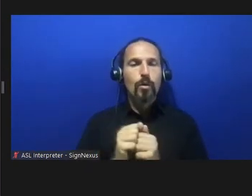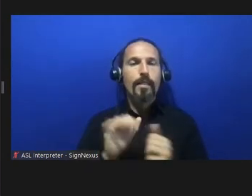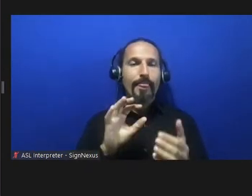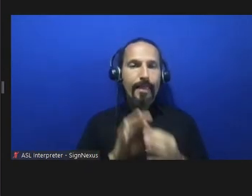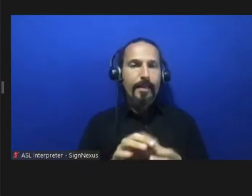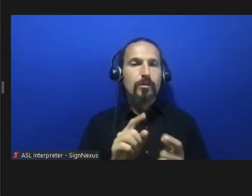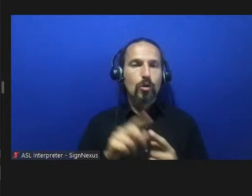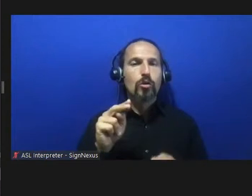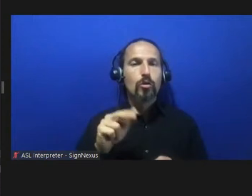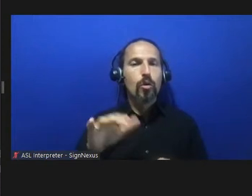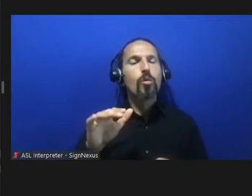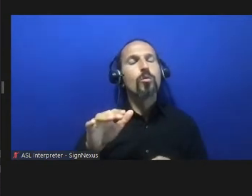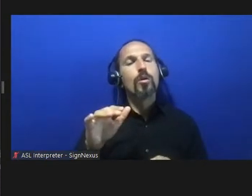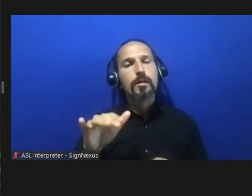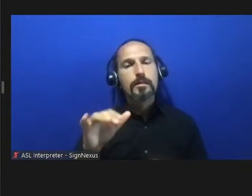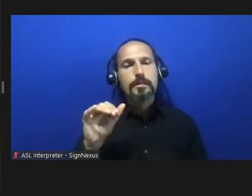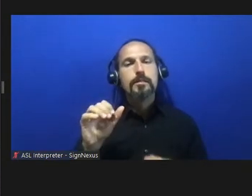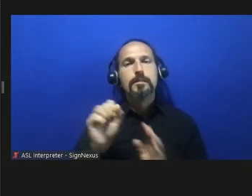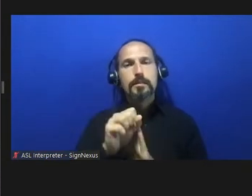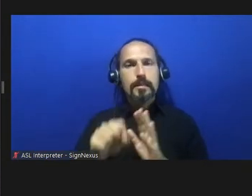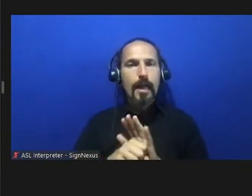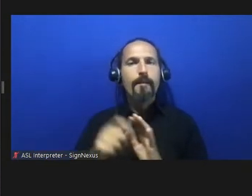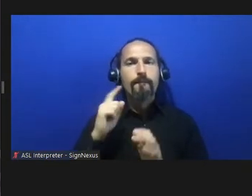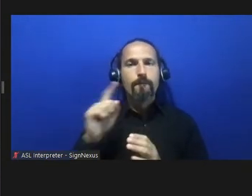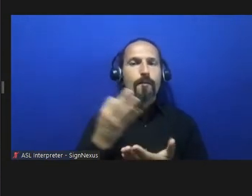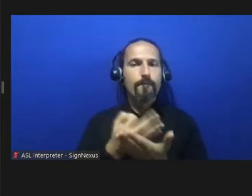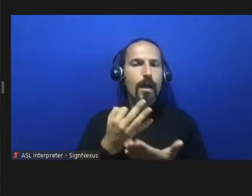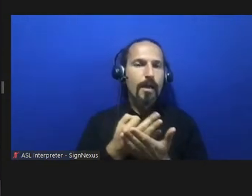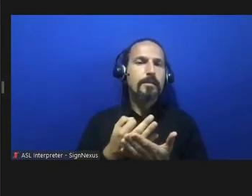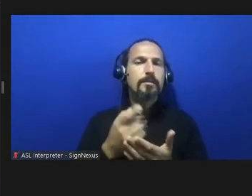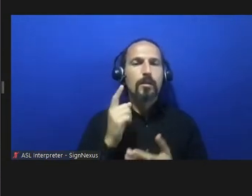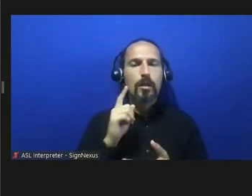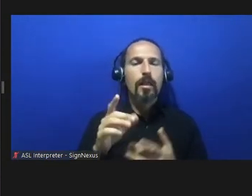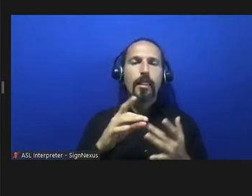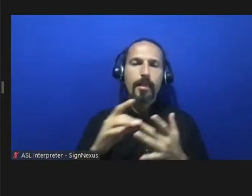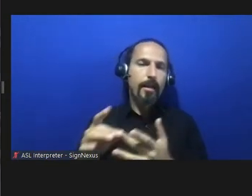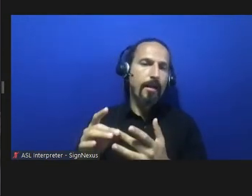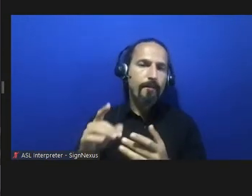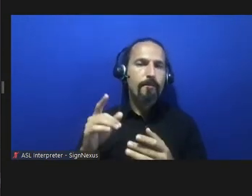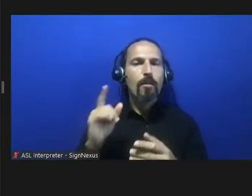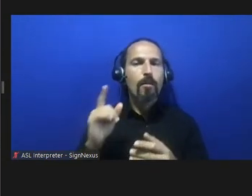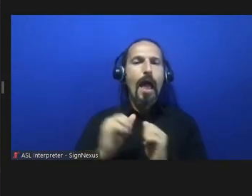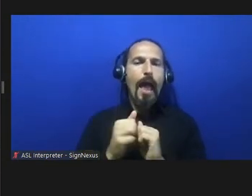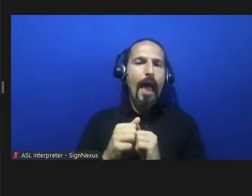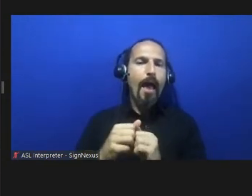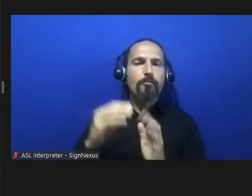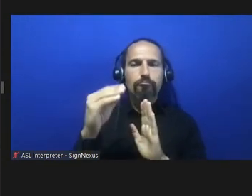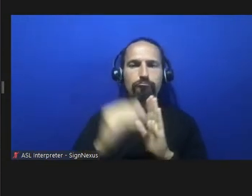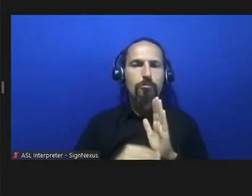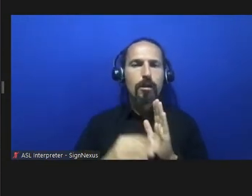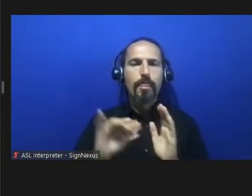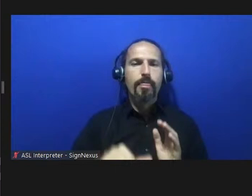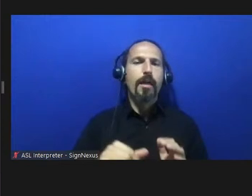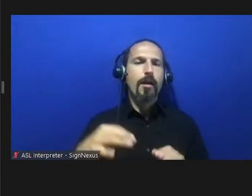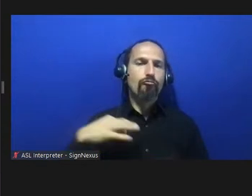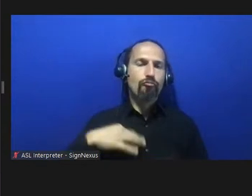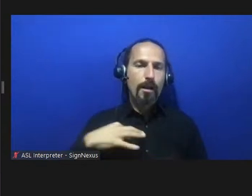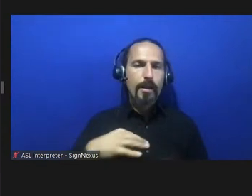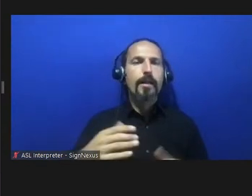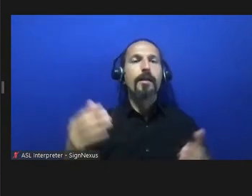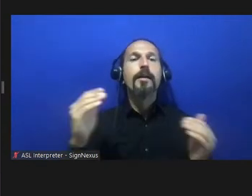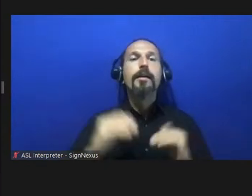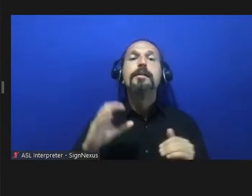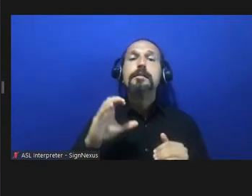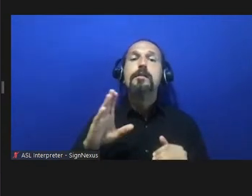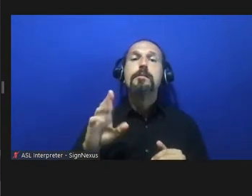new york state department of taxation and finance website to guide eligible drivers to information on claiming the credit tpta will also